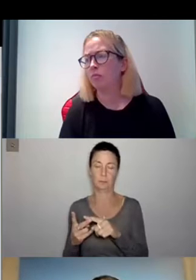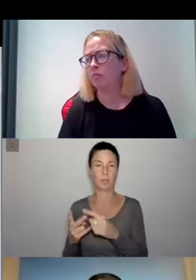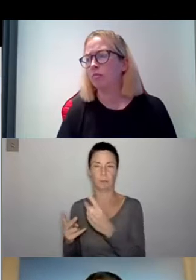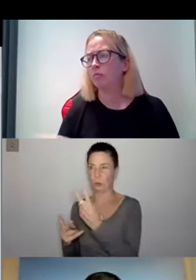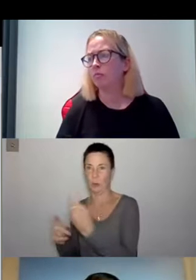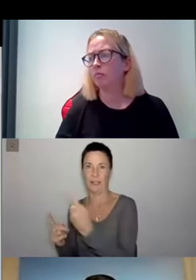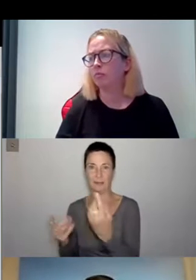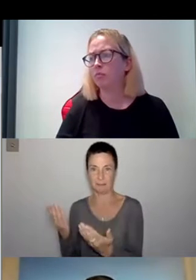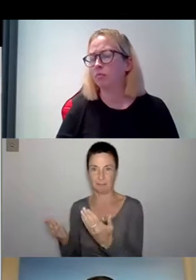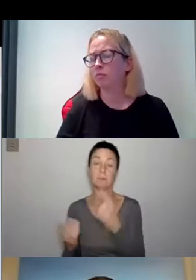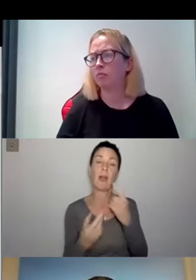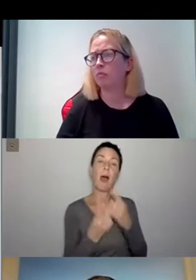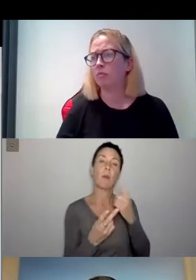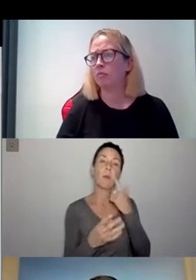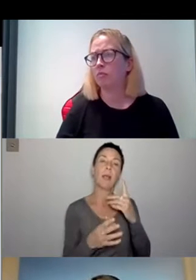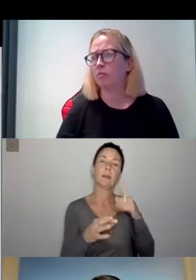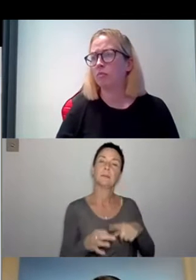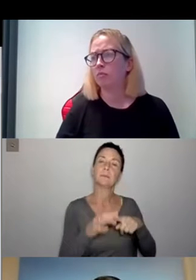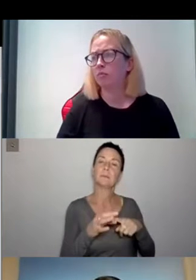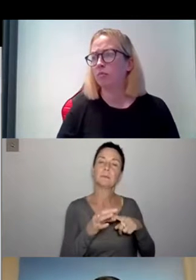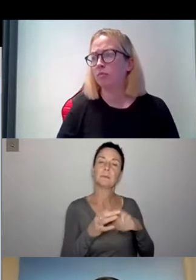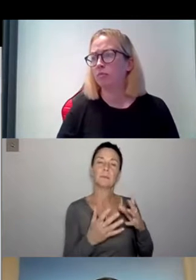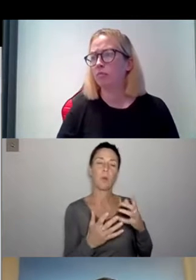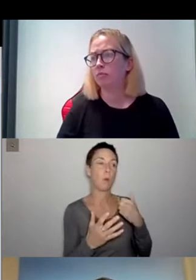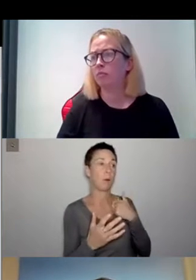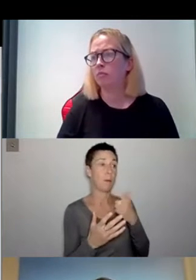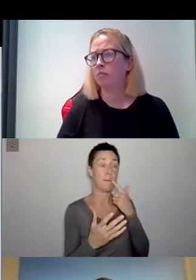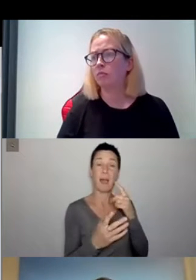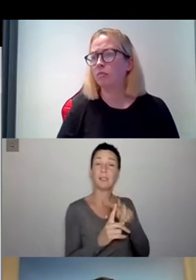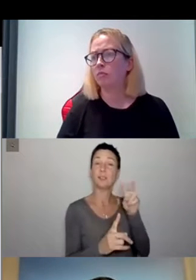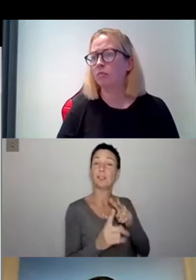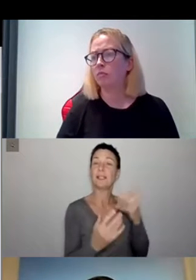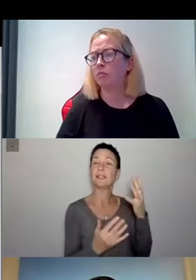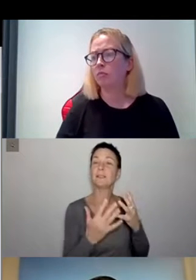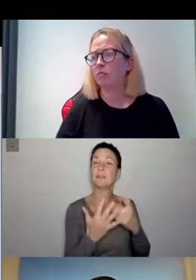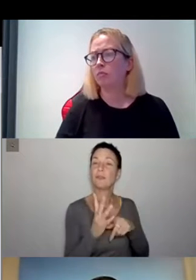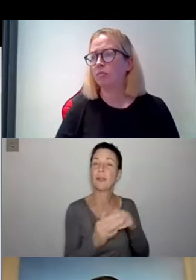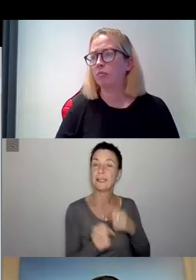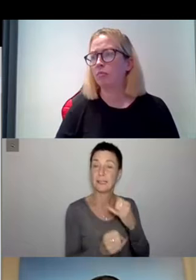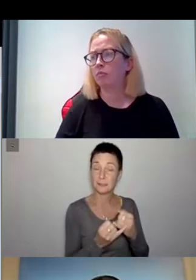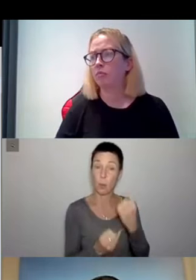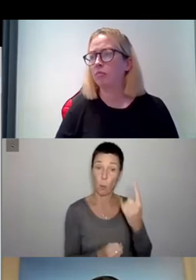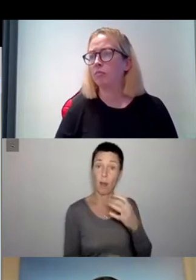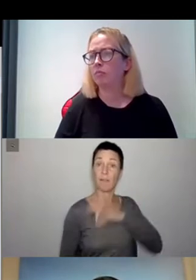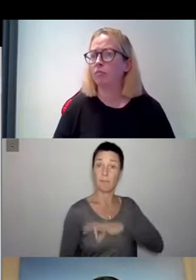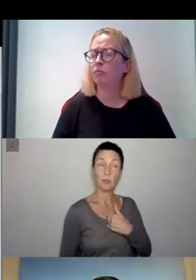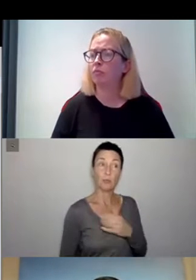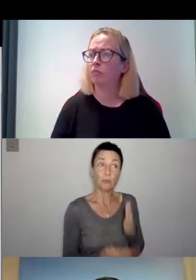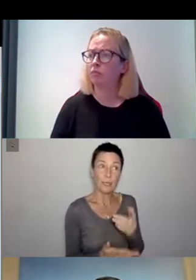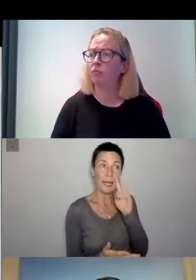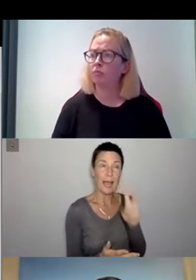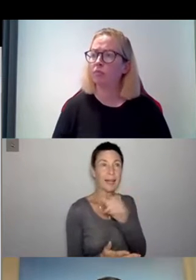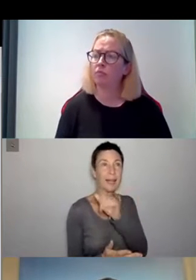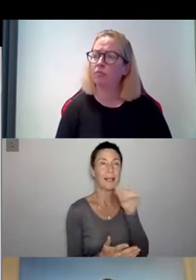it qualitatively, so via subjective ratings. And one advantage of that is you can really get a nice feel,